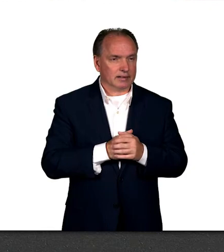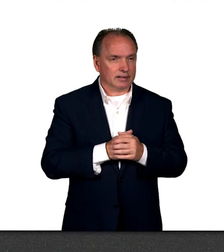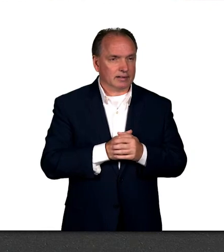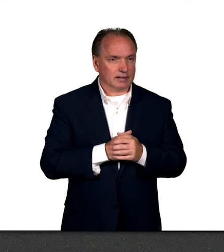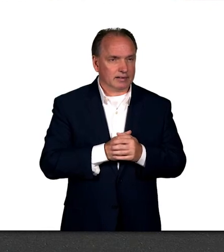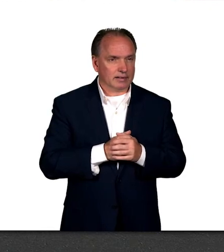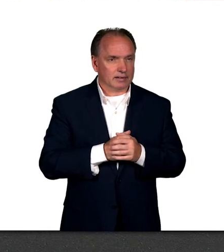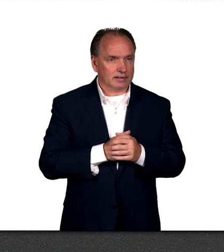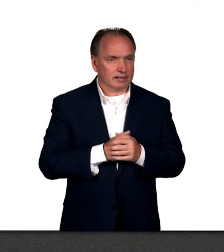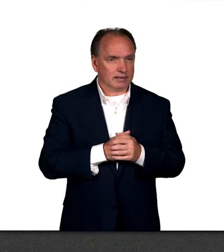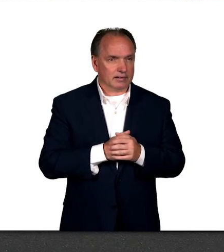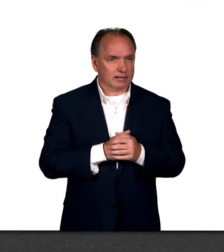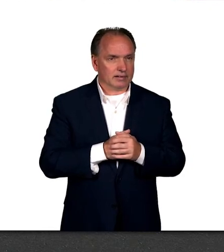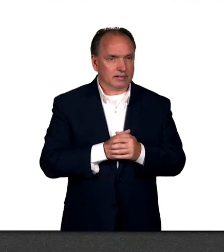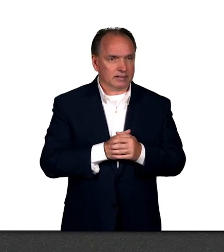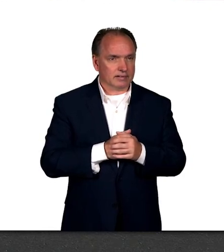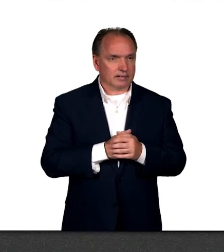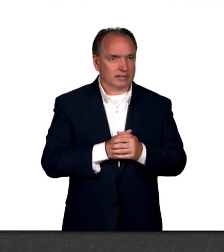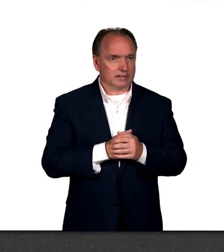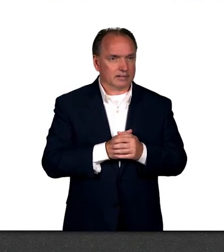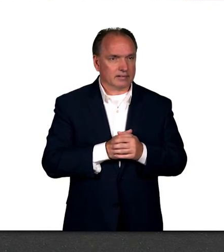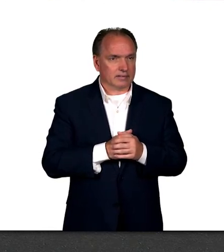place where he stays.